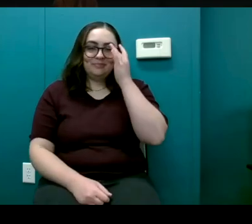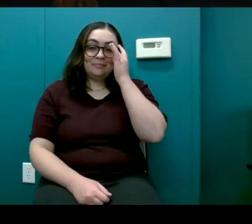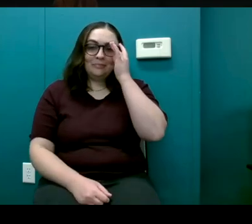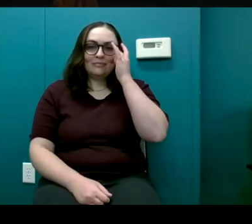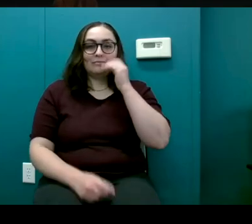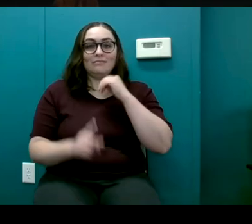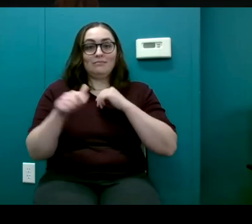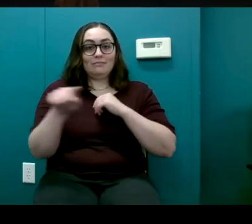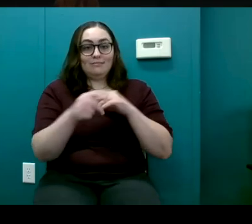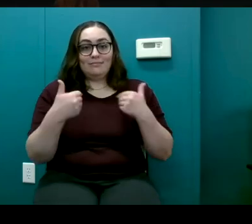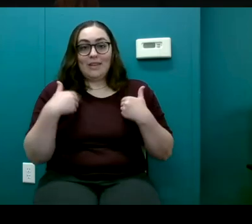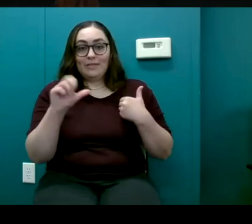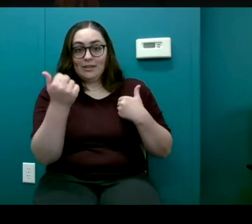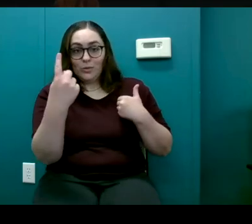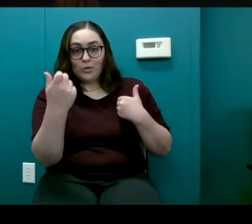Do you guys have any questions?